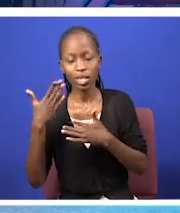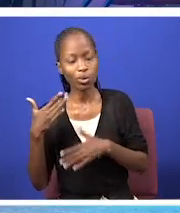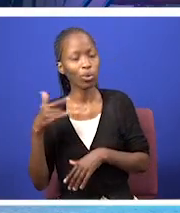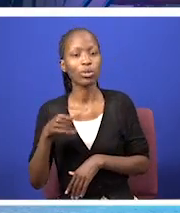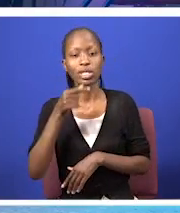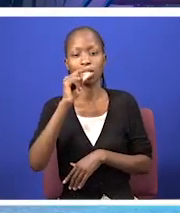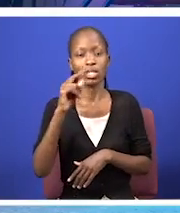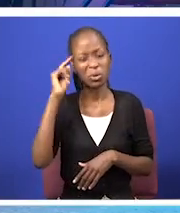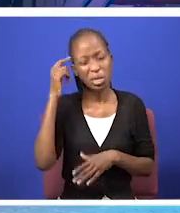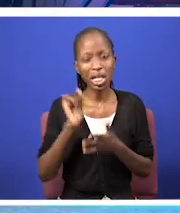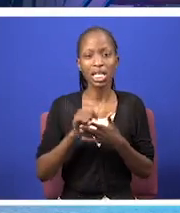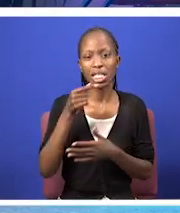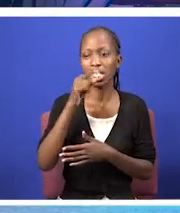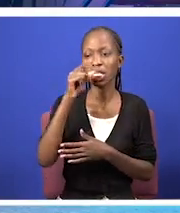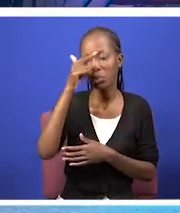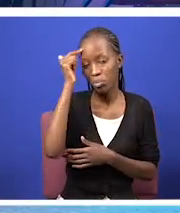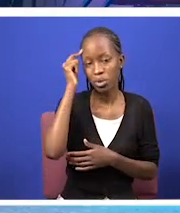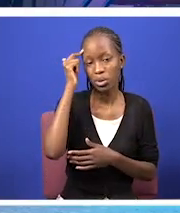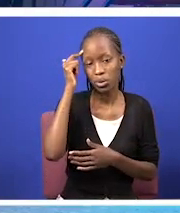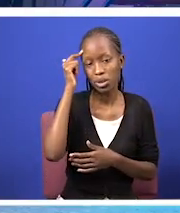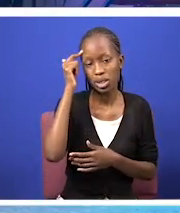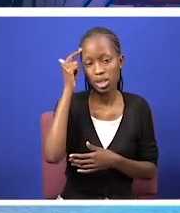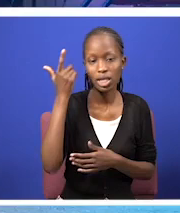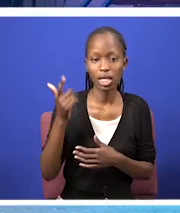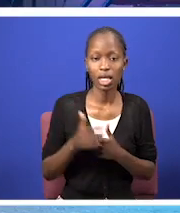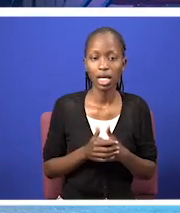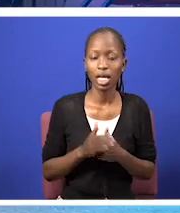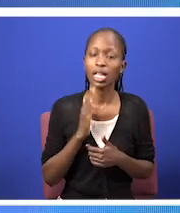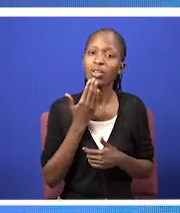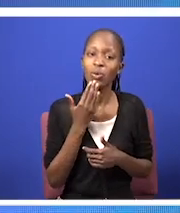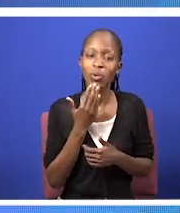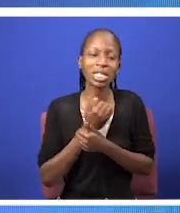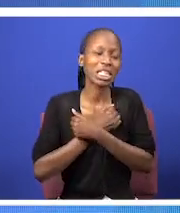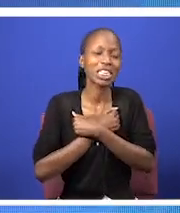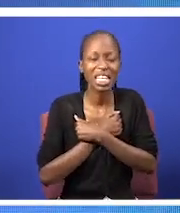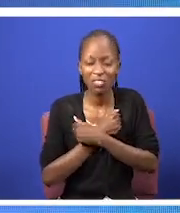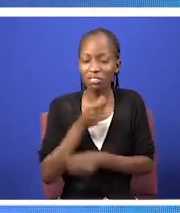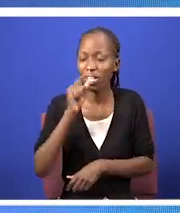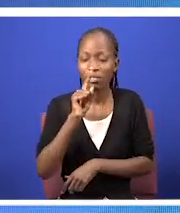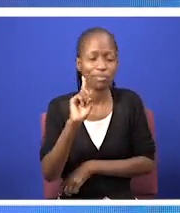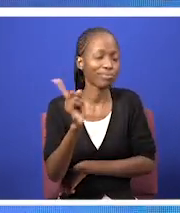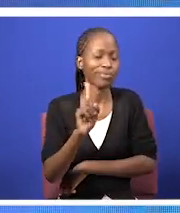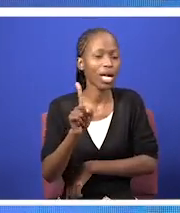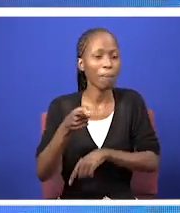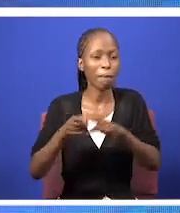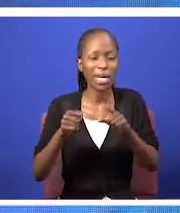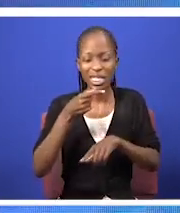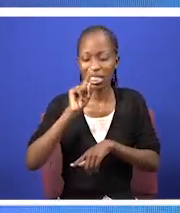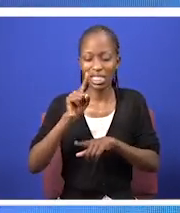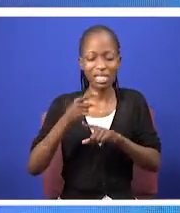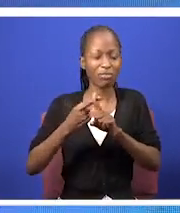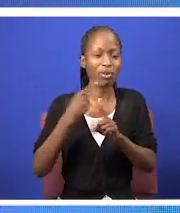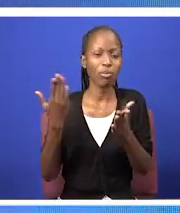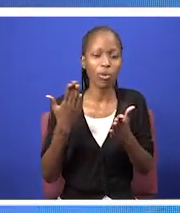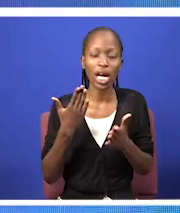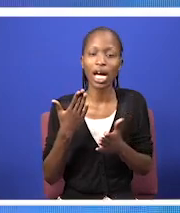drink tea. We all thought that we drink tea because our good brothers and sisters in Luyaland made it famous for us.